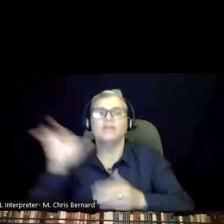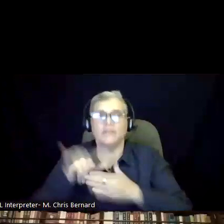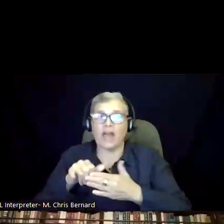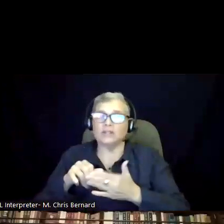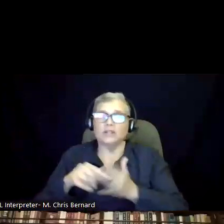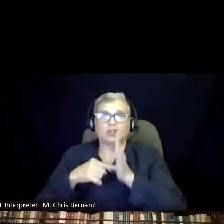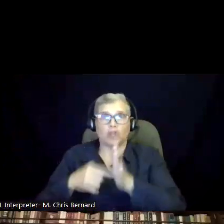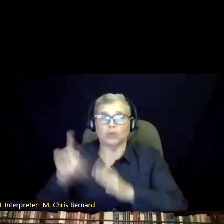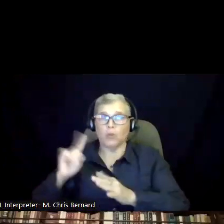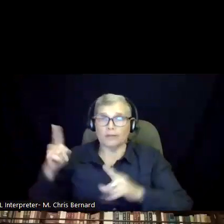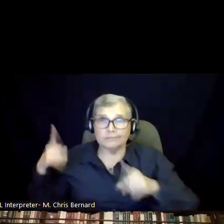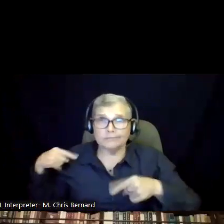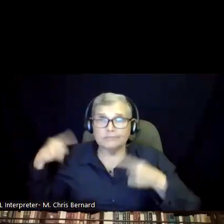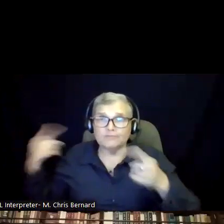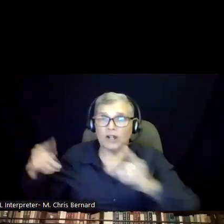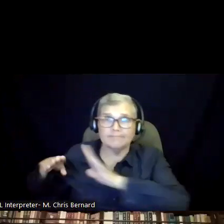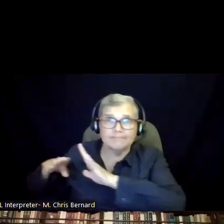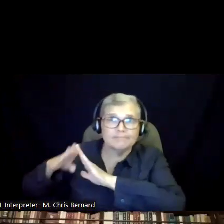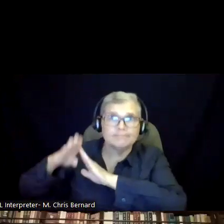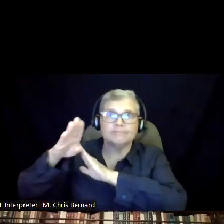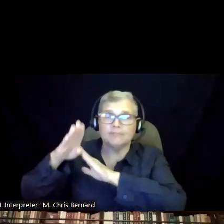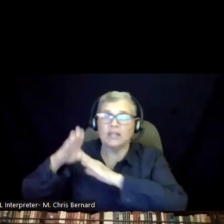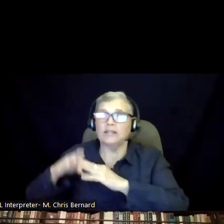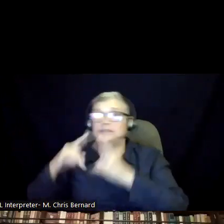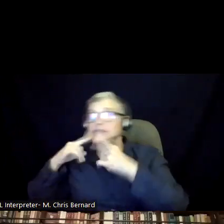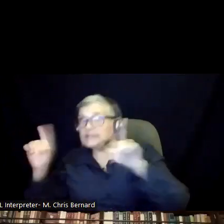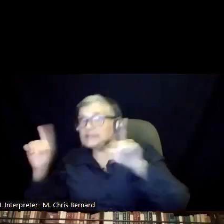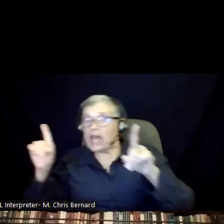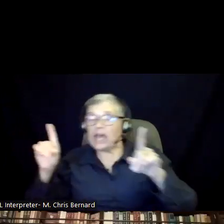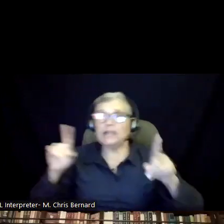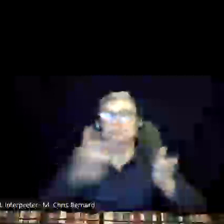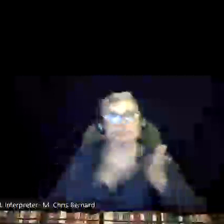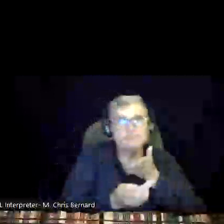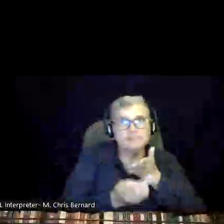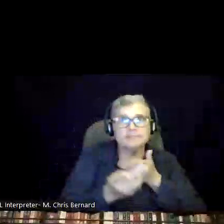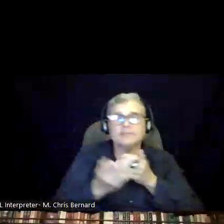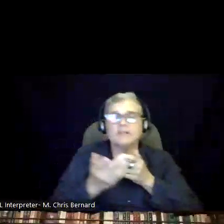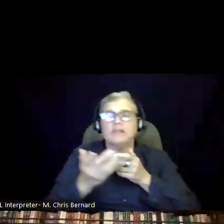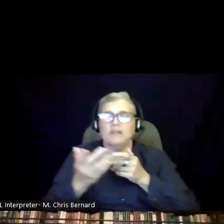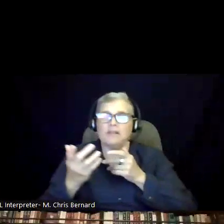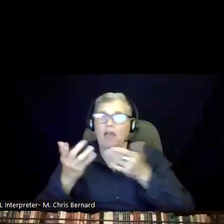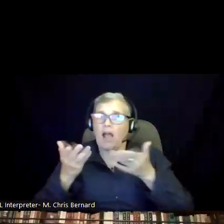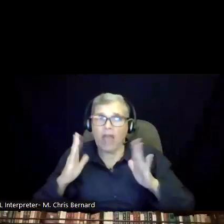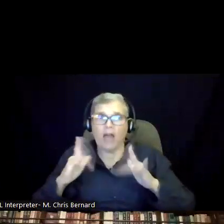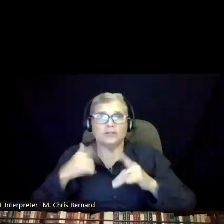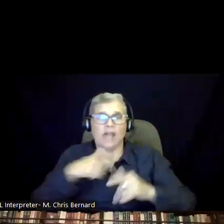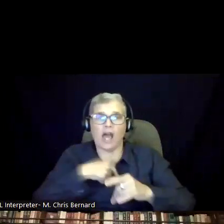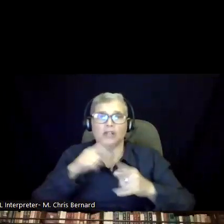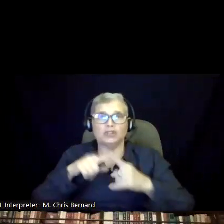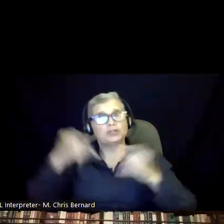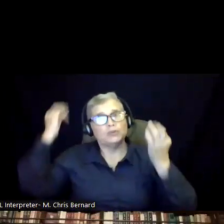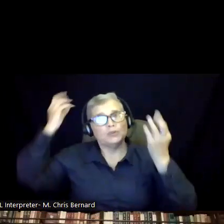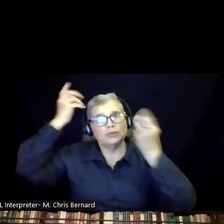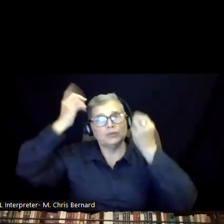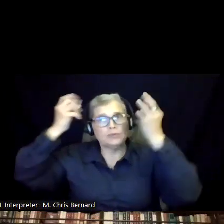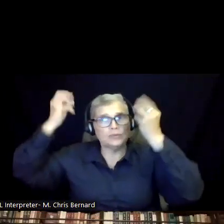shows us our successes and our shortcomings. It allows us to the space and time to reflect